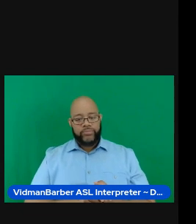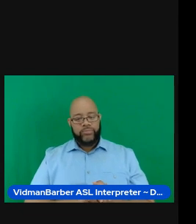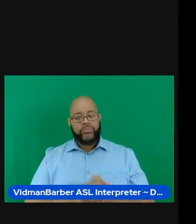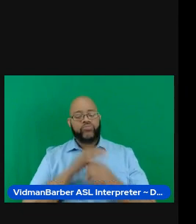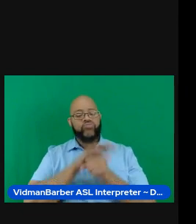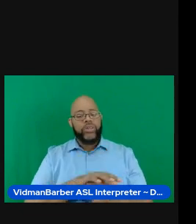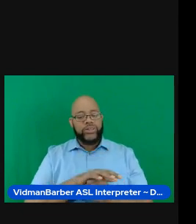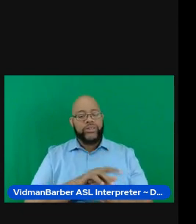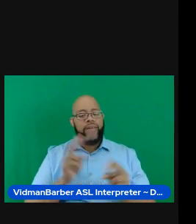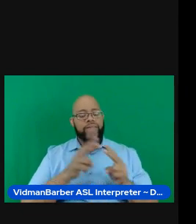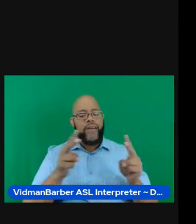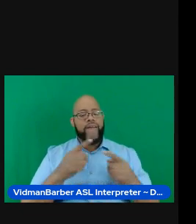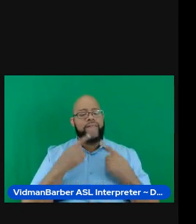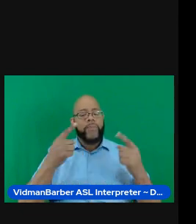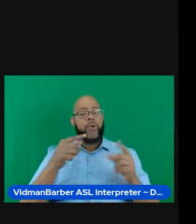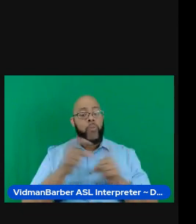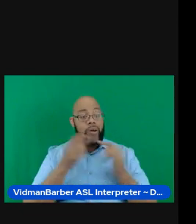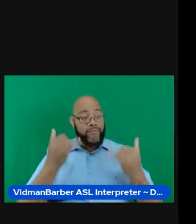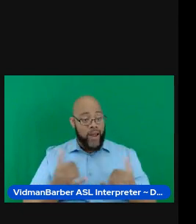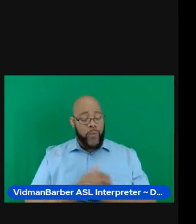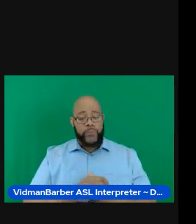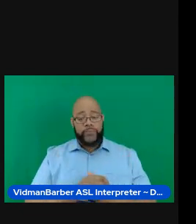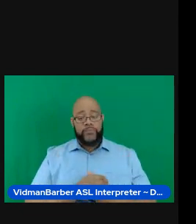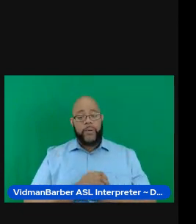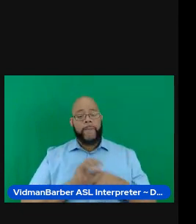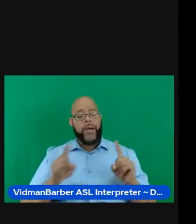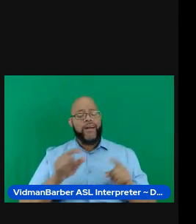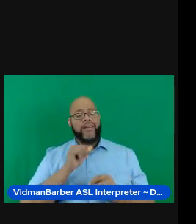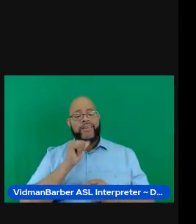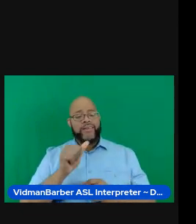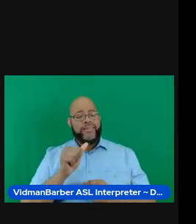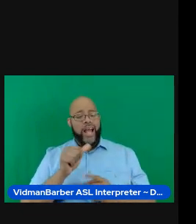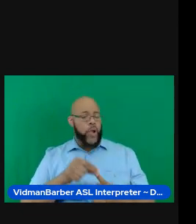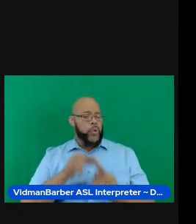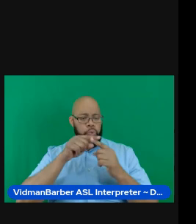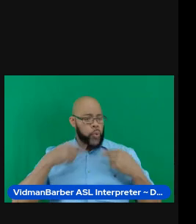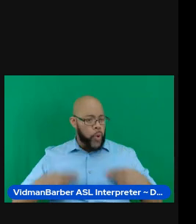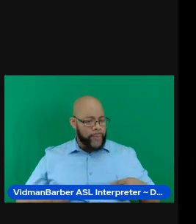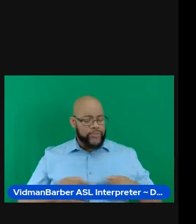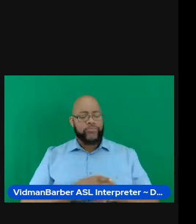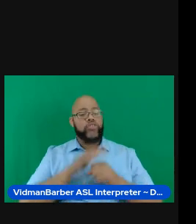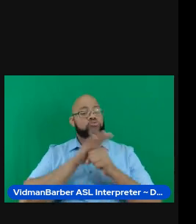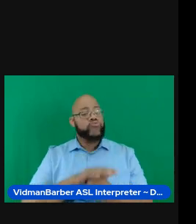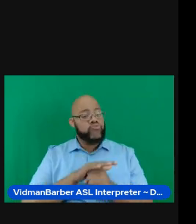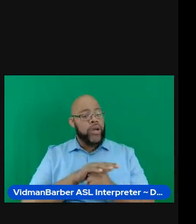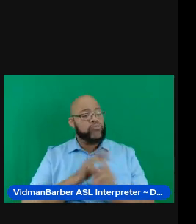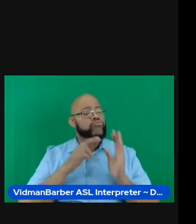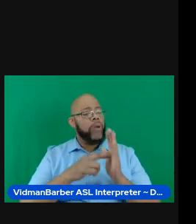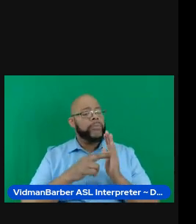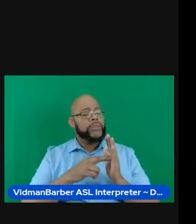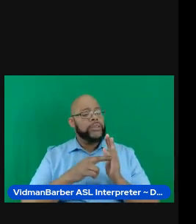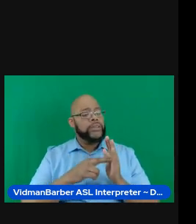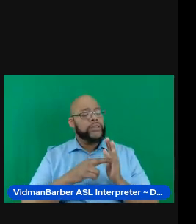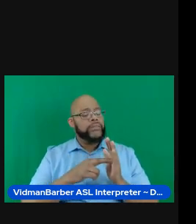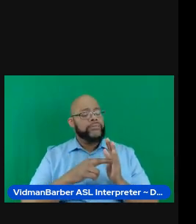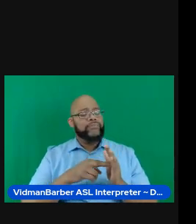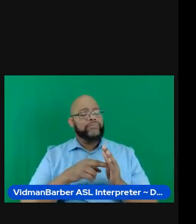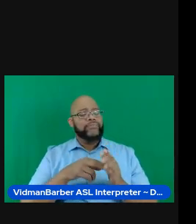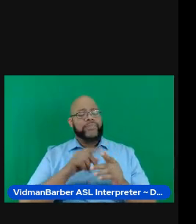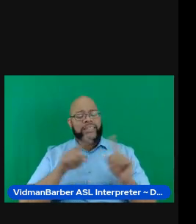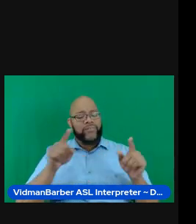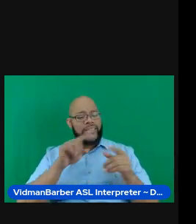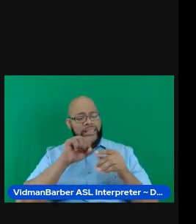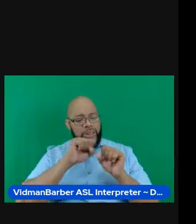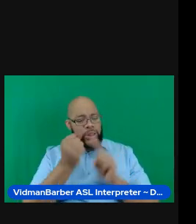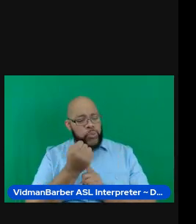Stress is a very famous word nowadays, but not unique to humans. Stress represents a myriad of situations that